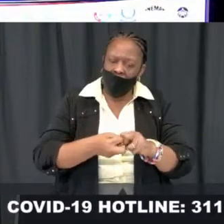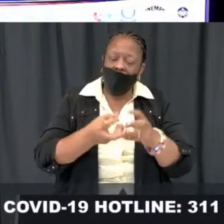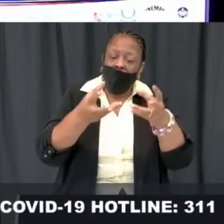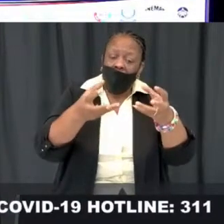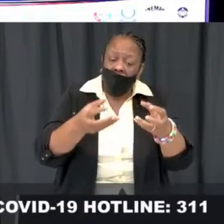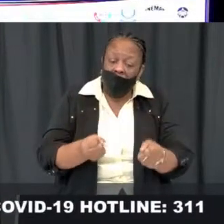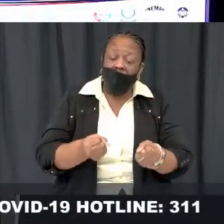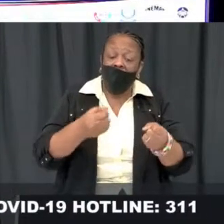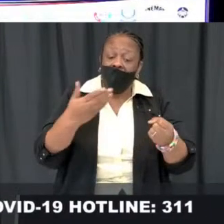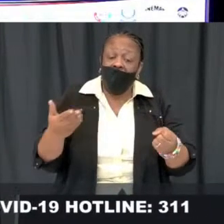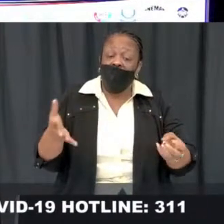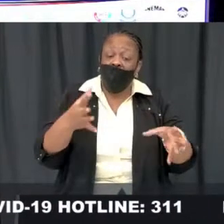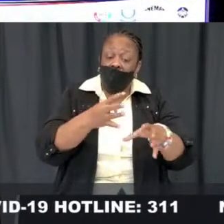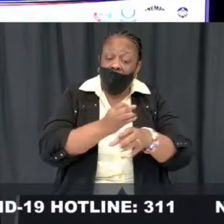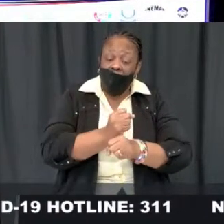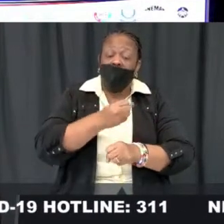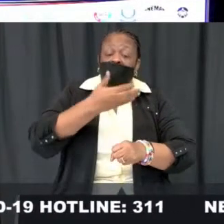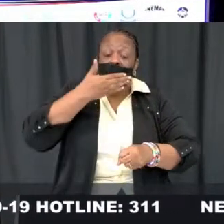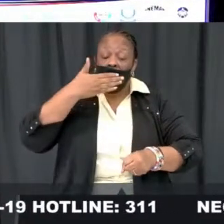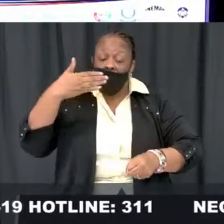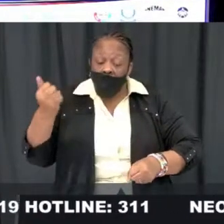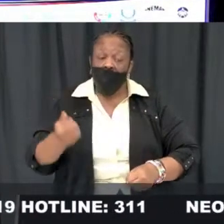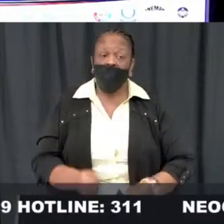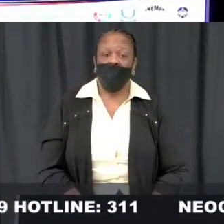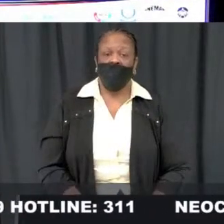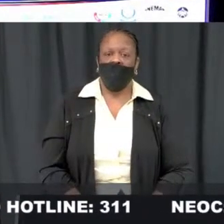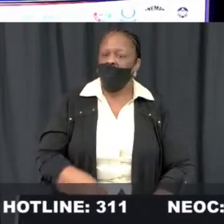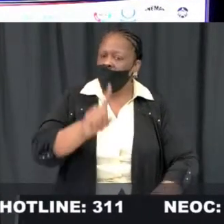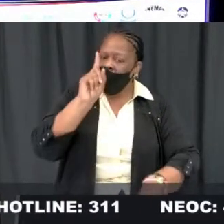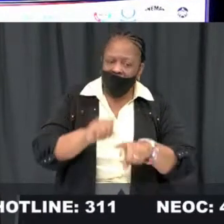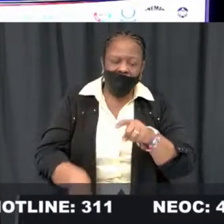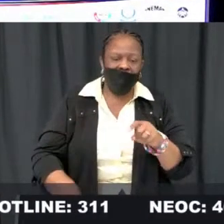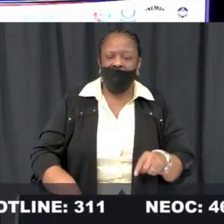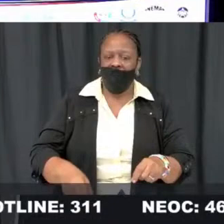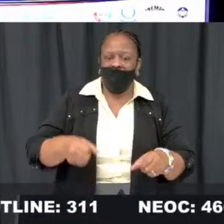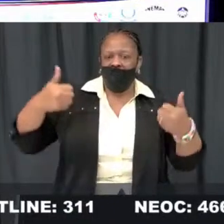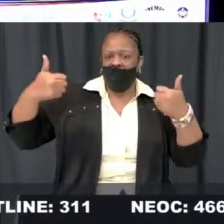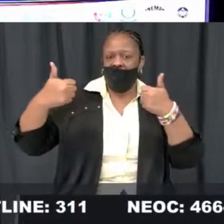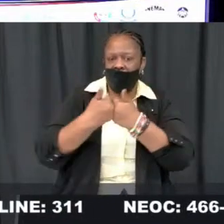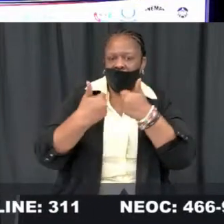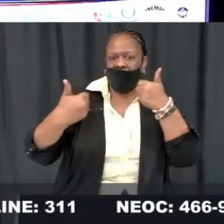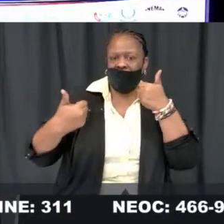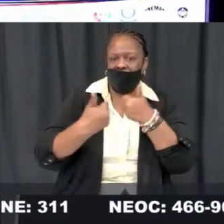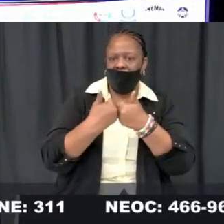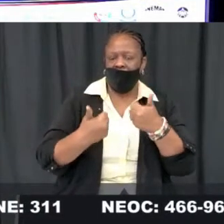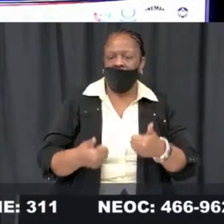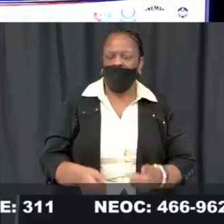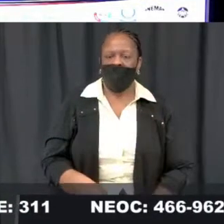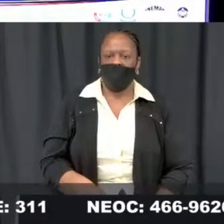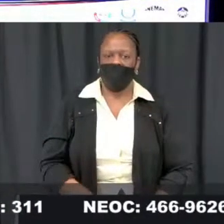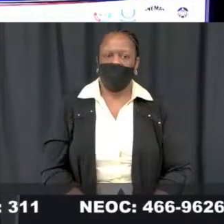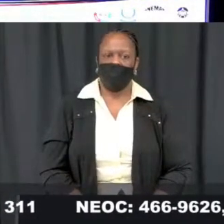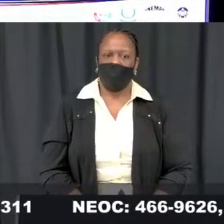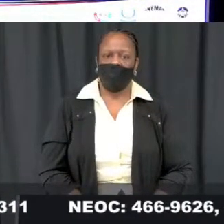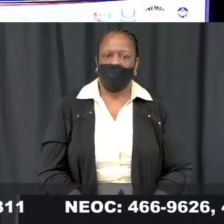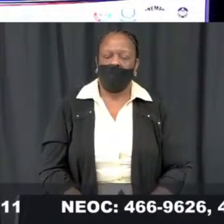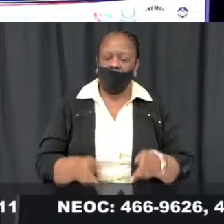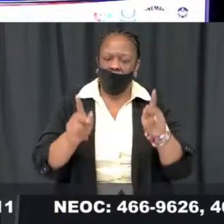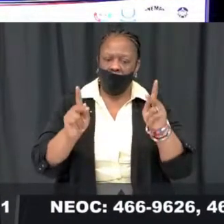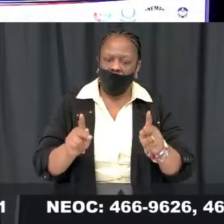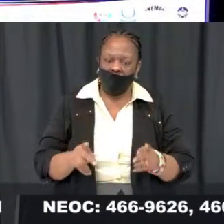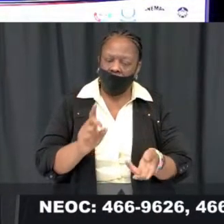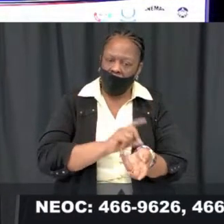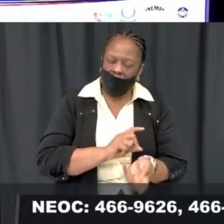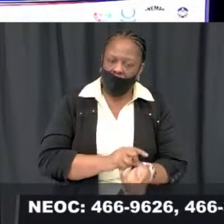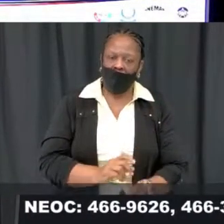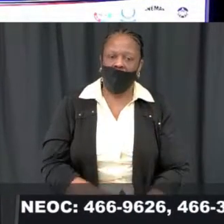is no way that you should be attacking the messengers. They are providing us with a service of human